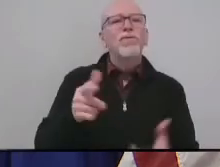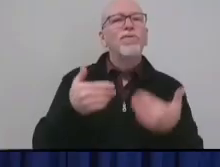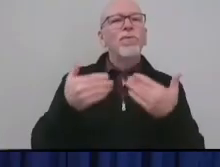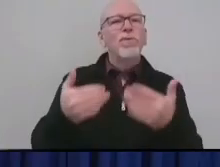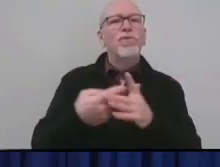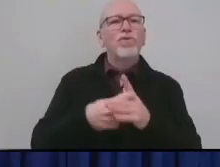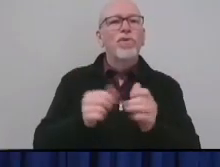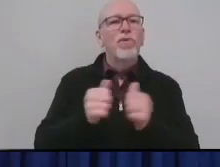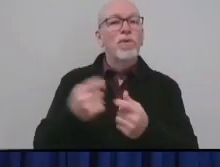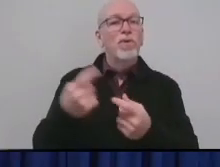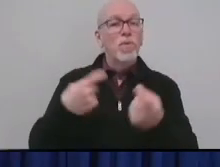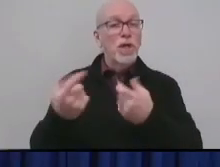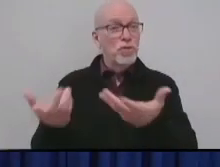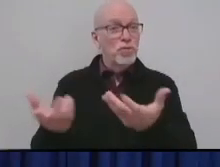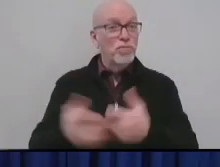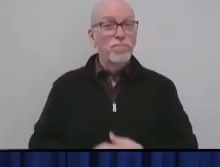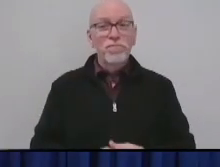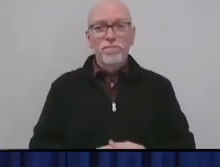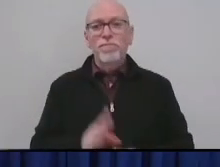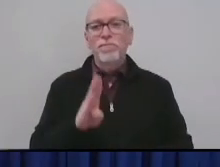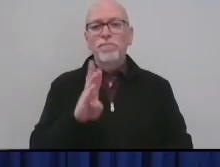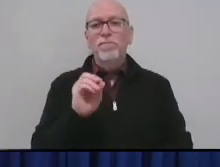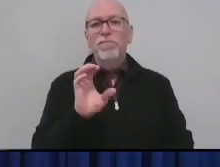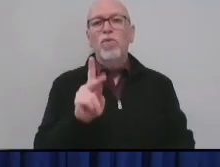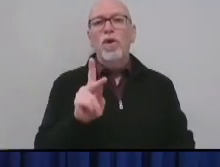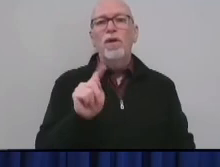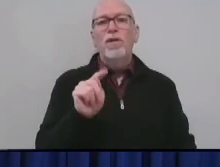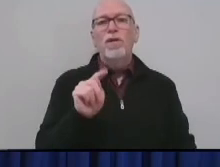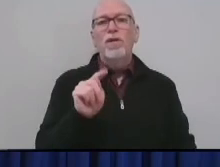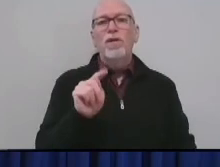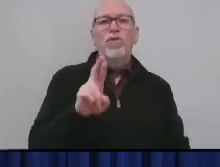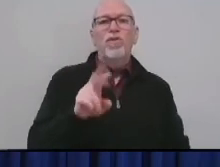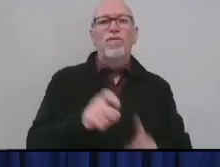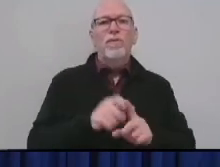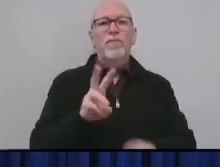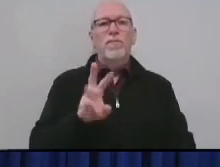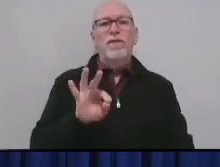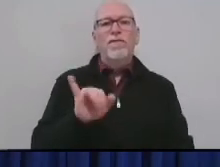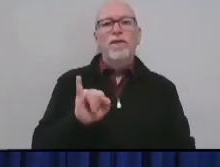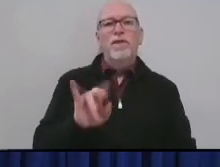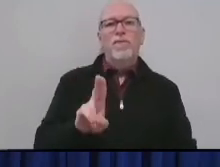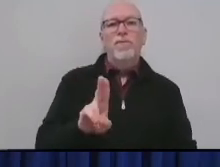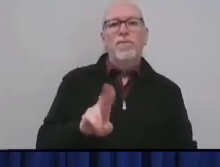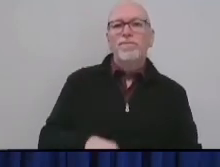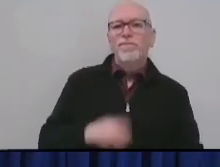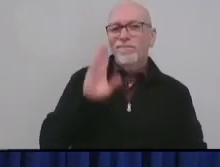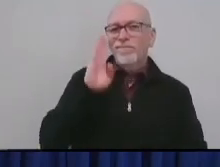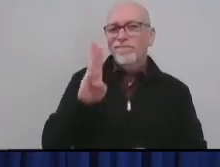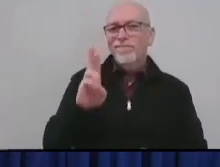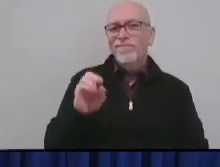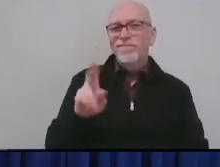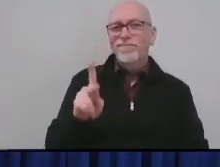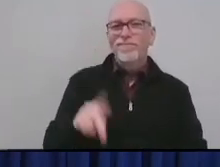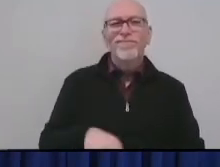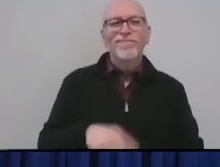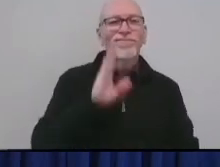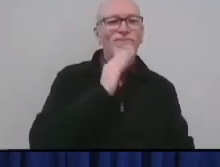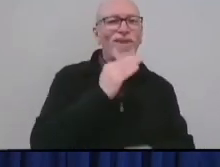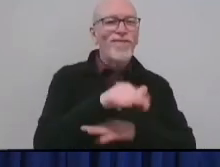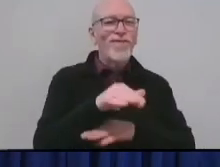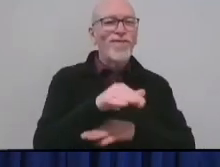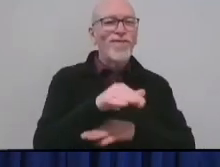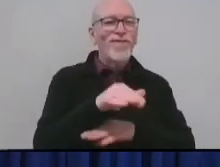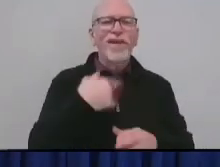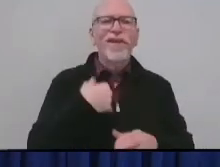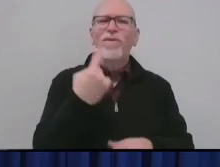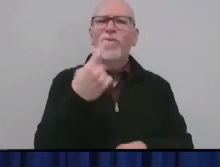Questioning? Brock Turner, WFIU. Afternoon, Brock. Good afternoon, Governor. I have one question for